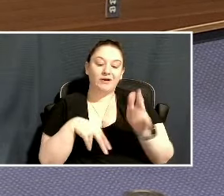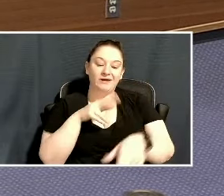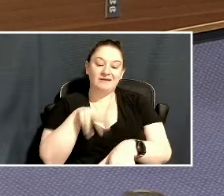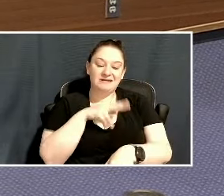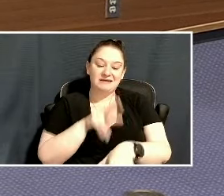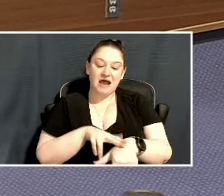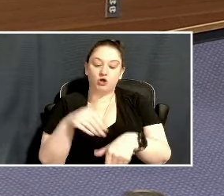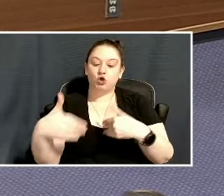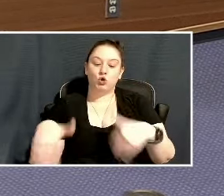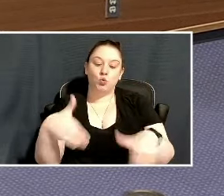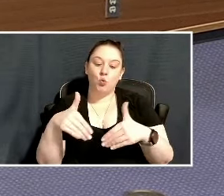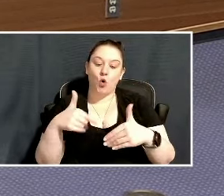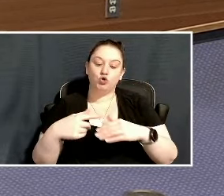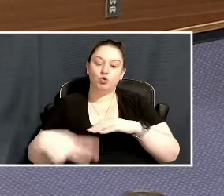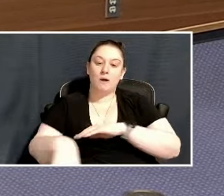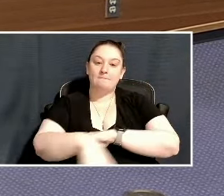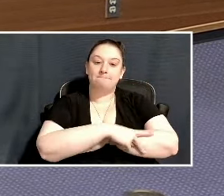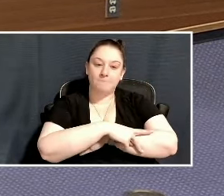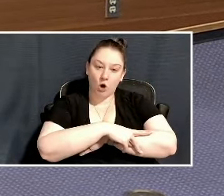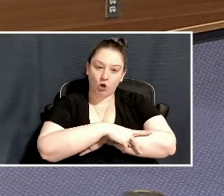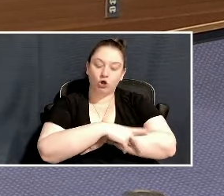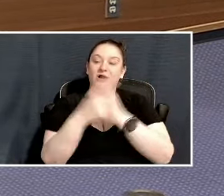Proclamation, National Walk to a Park Day Proclamation.